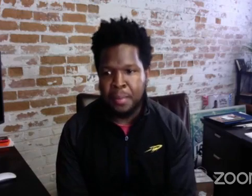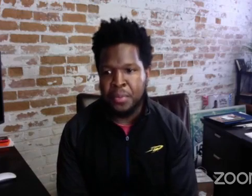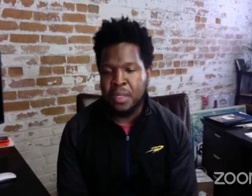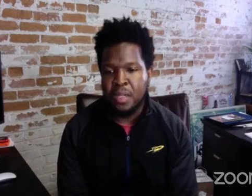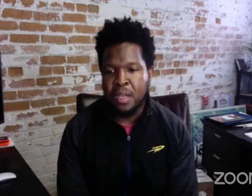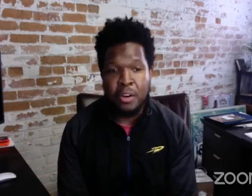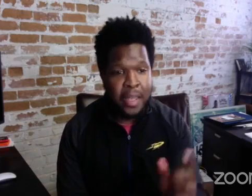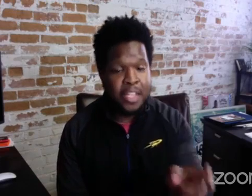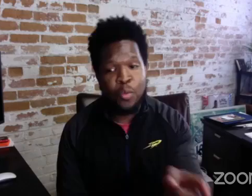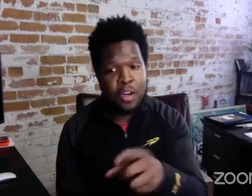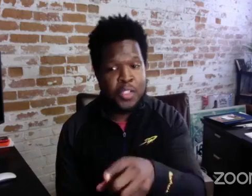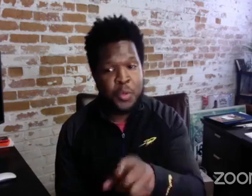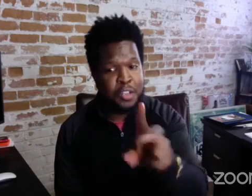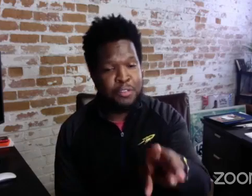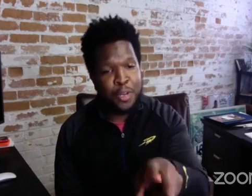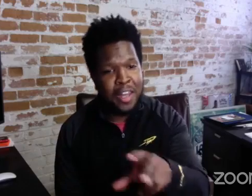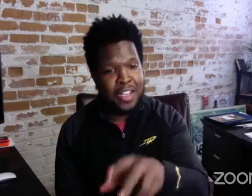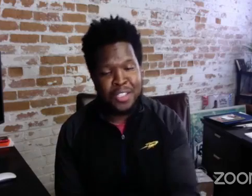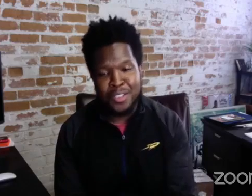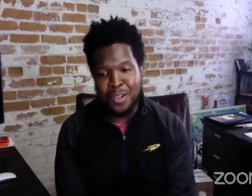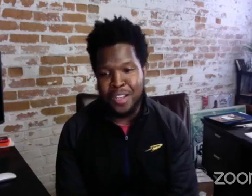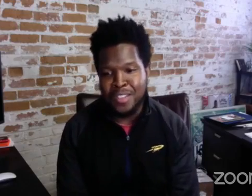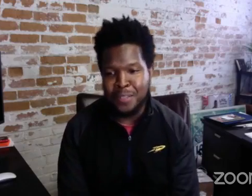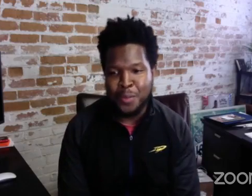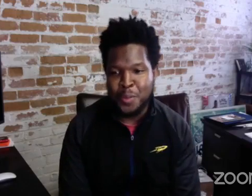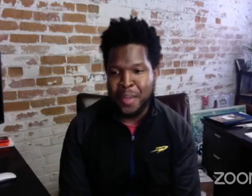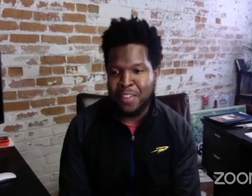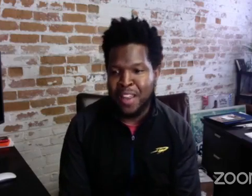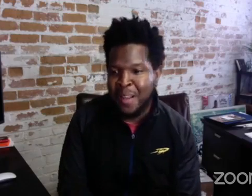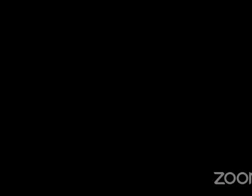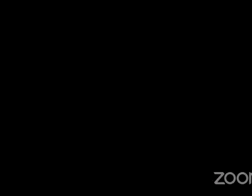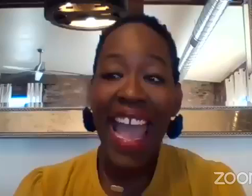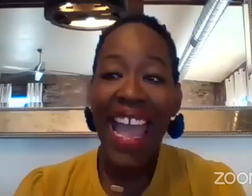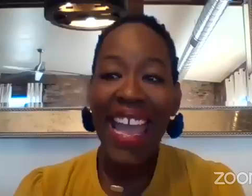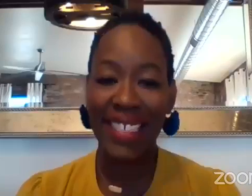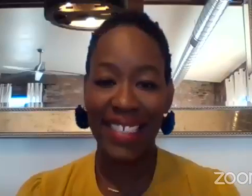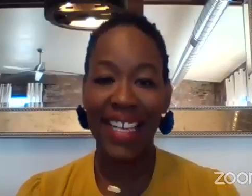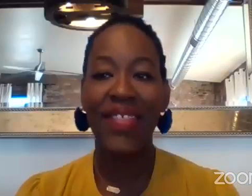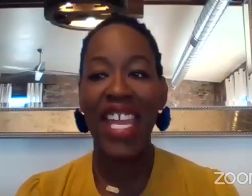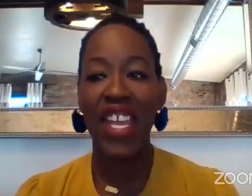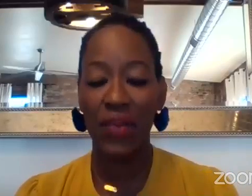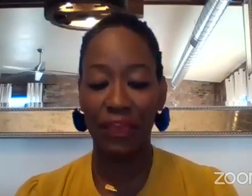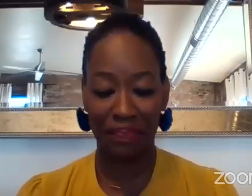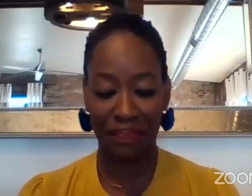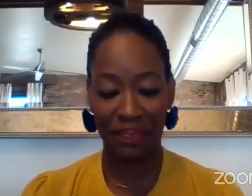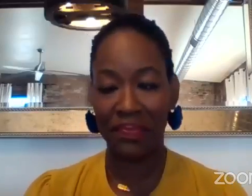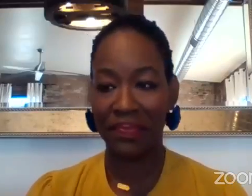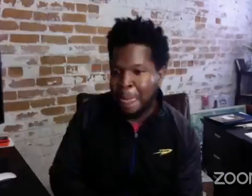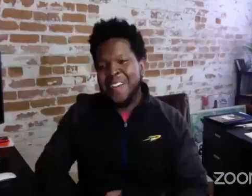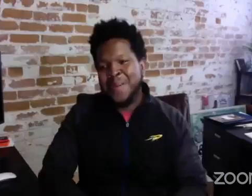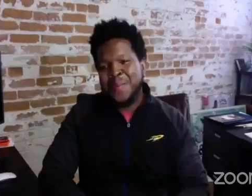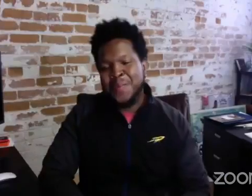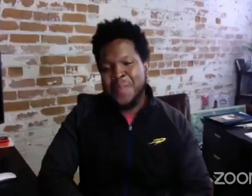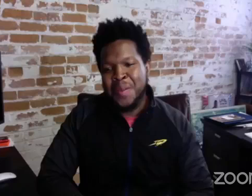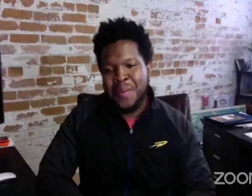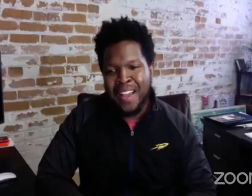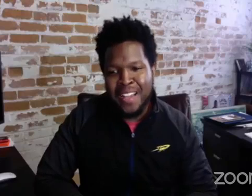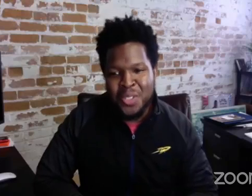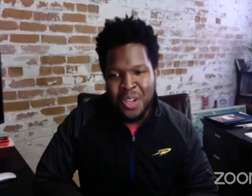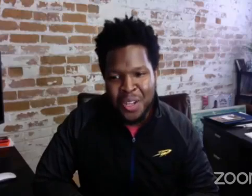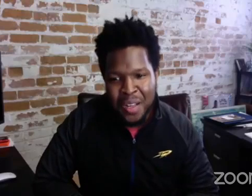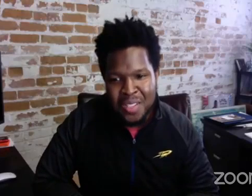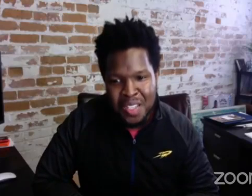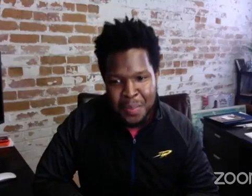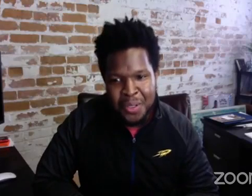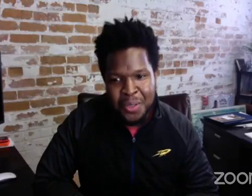welcome, Ambria. Oh, and you won 20 under 40 last year. So let's give you respect for that. Oh, thank you. And my